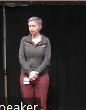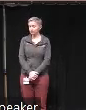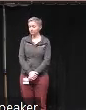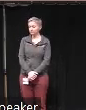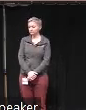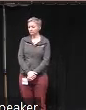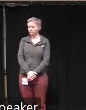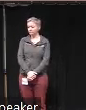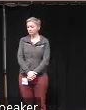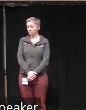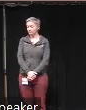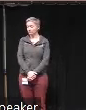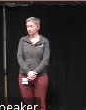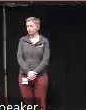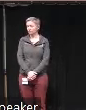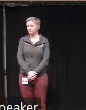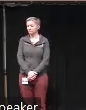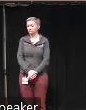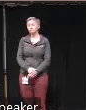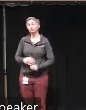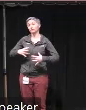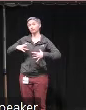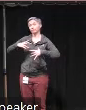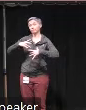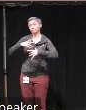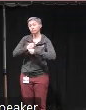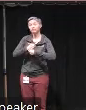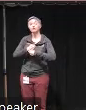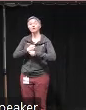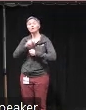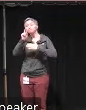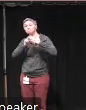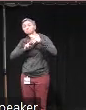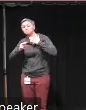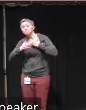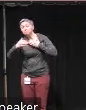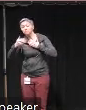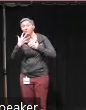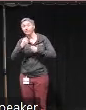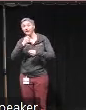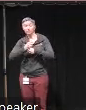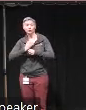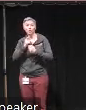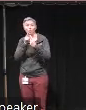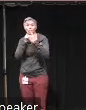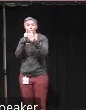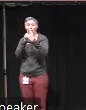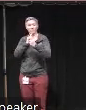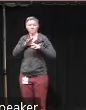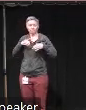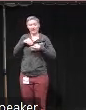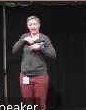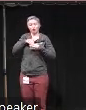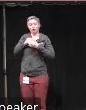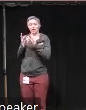So in summary, our aspiration over the next 5 years is really focused on internal integration